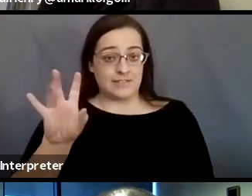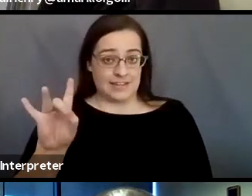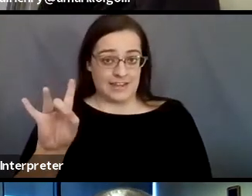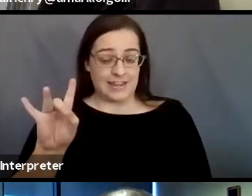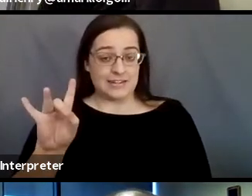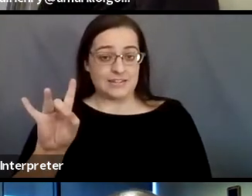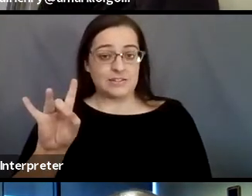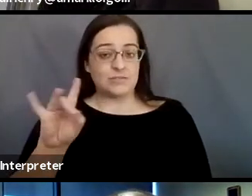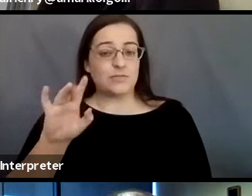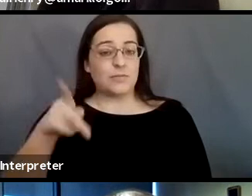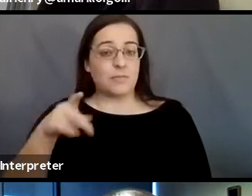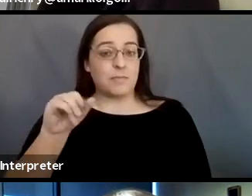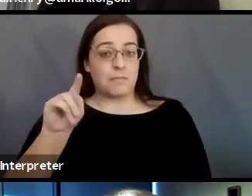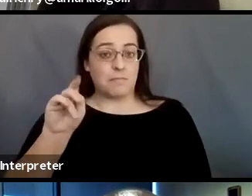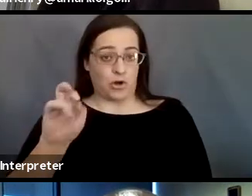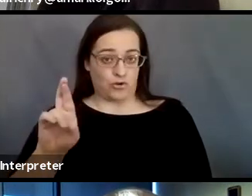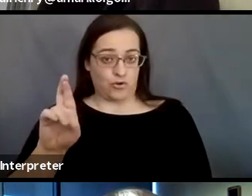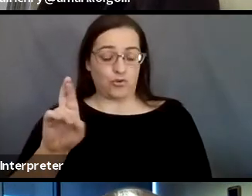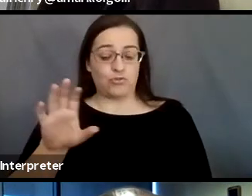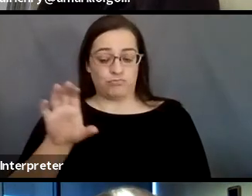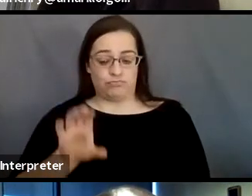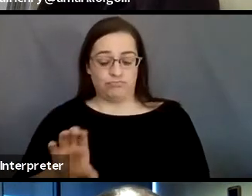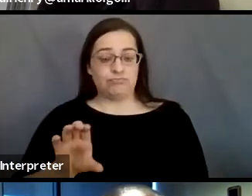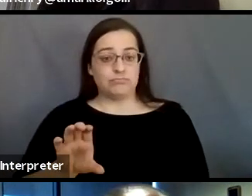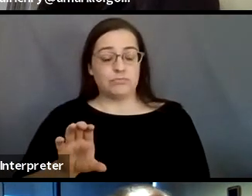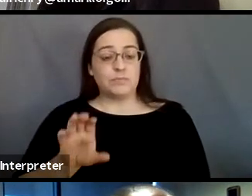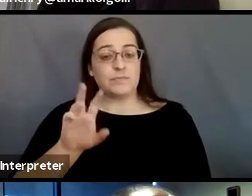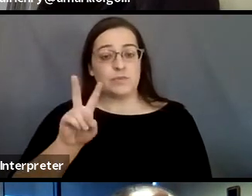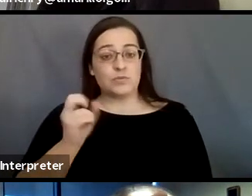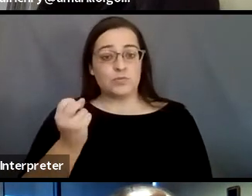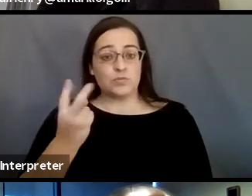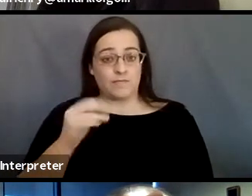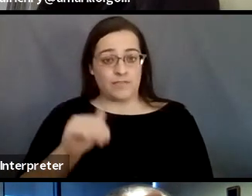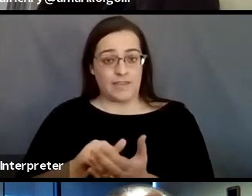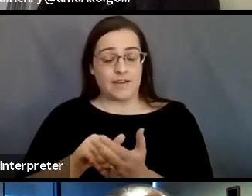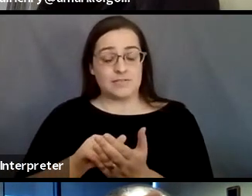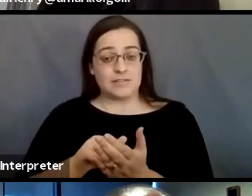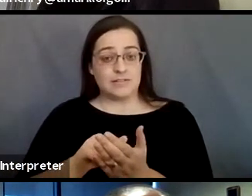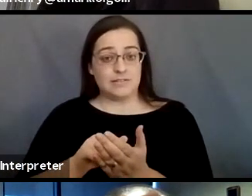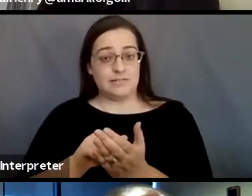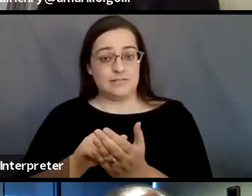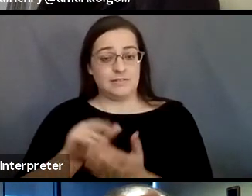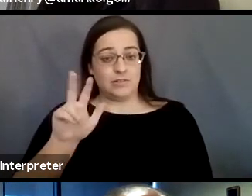13,878 cases were in Potter County and